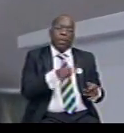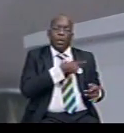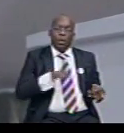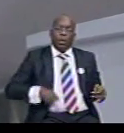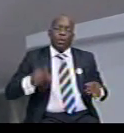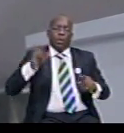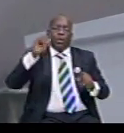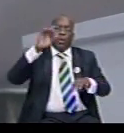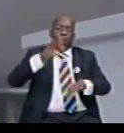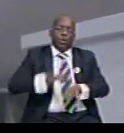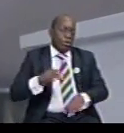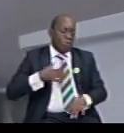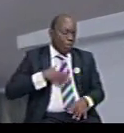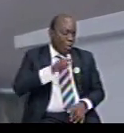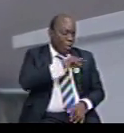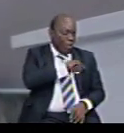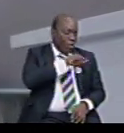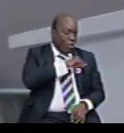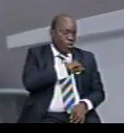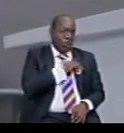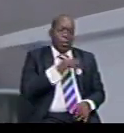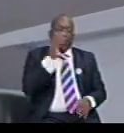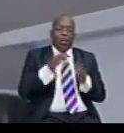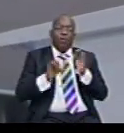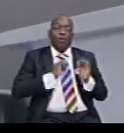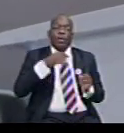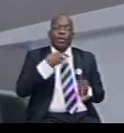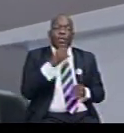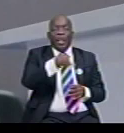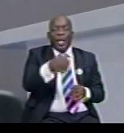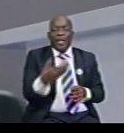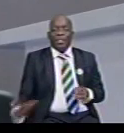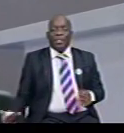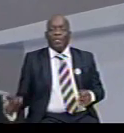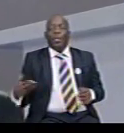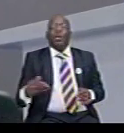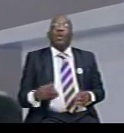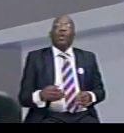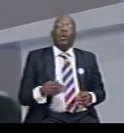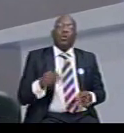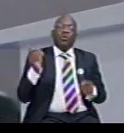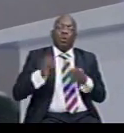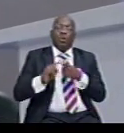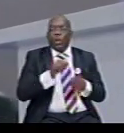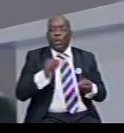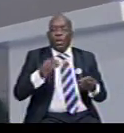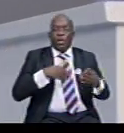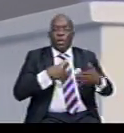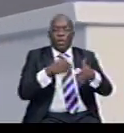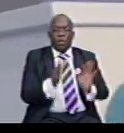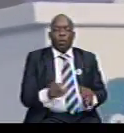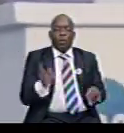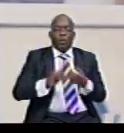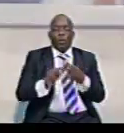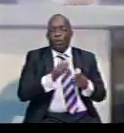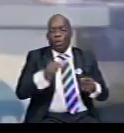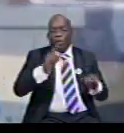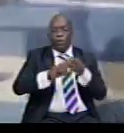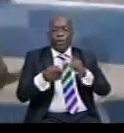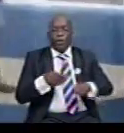I said anything mistakenly, even to a neighbor, even to a friend, even to a schoolmate, if I